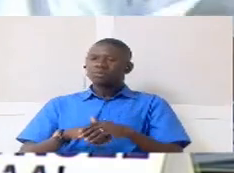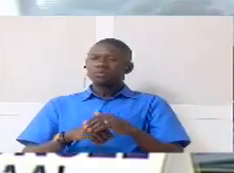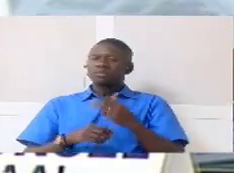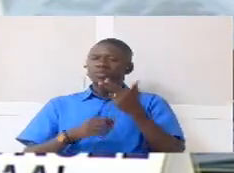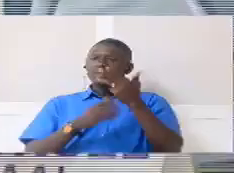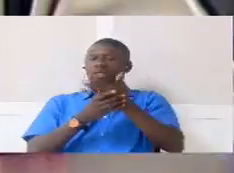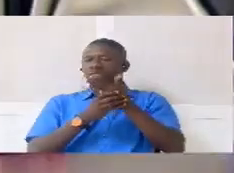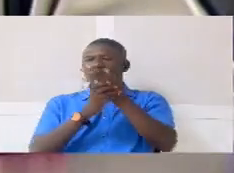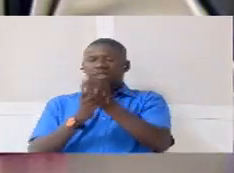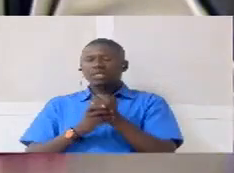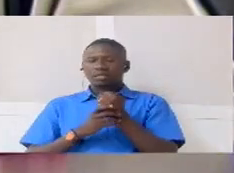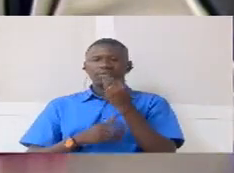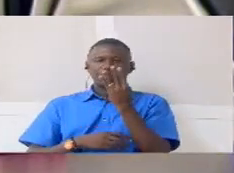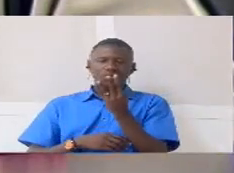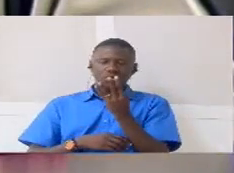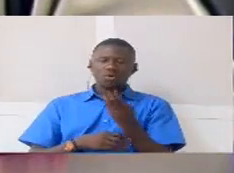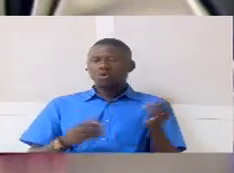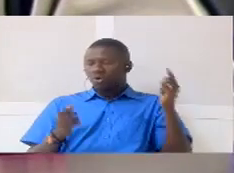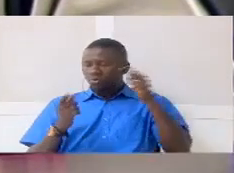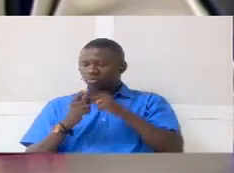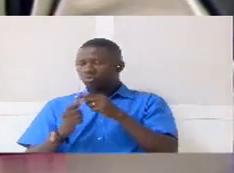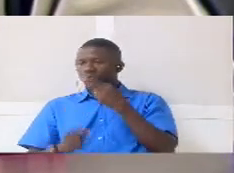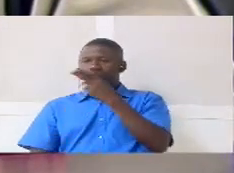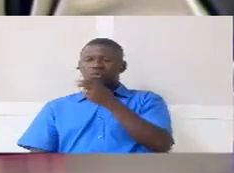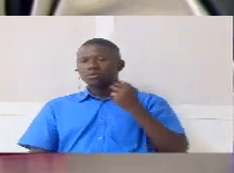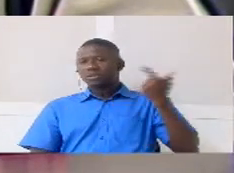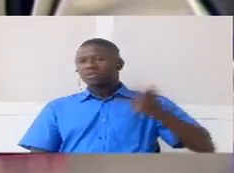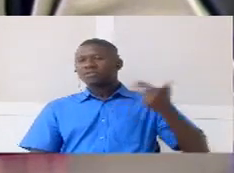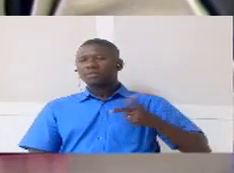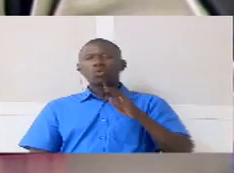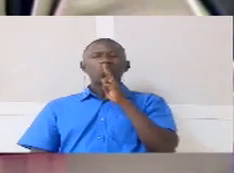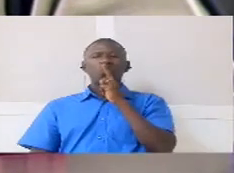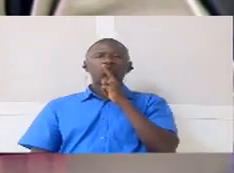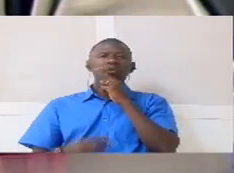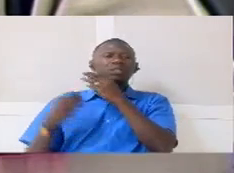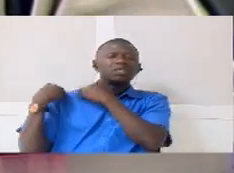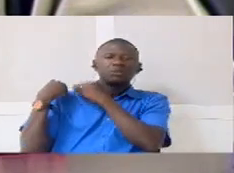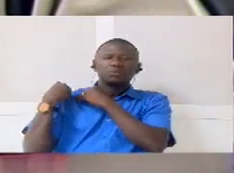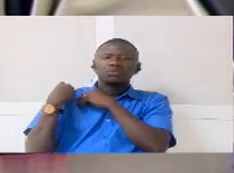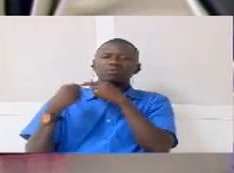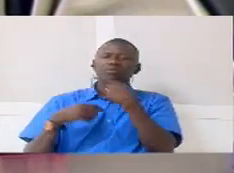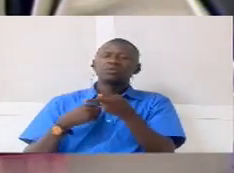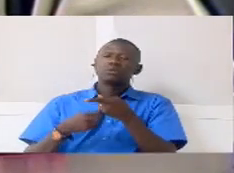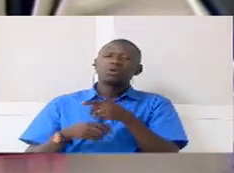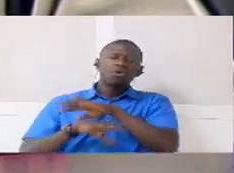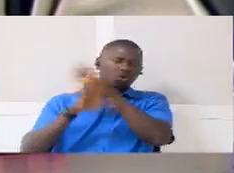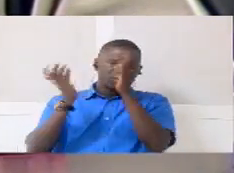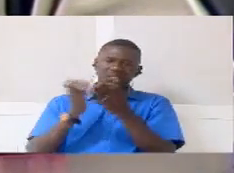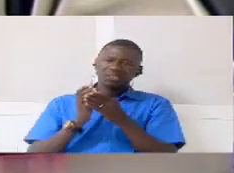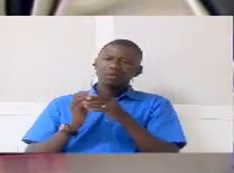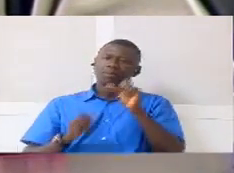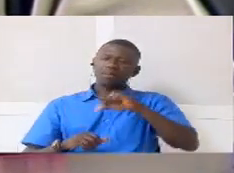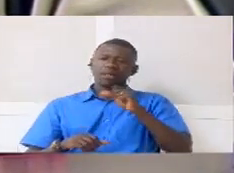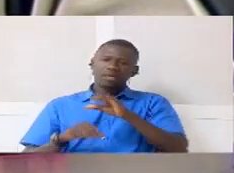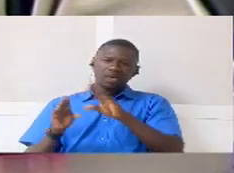1994 to 2017? What was saying? Itebe tumir bulukumba chodi la jumale la menu nyaton kolti kasola. Meni alonko kabot 1994